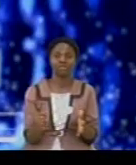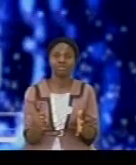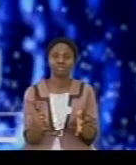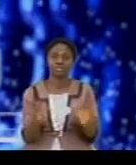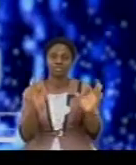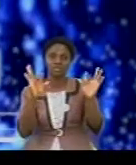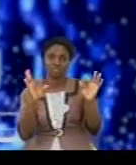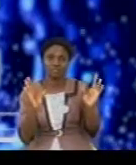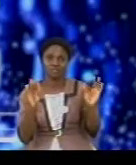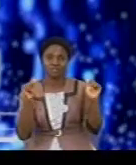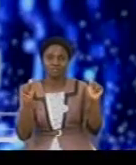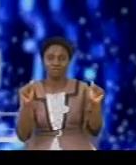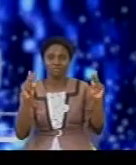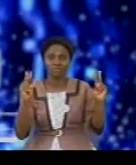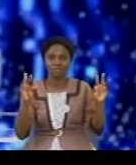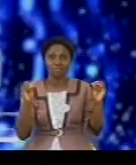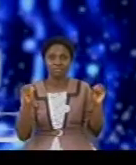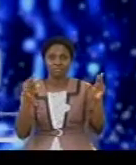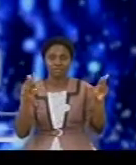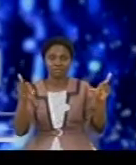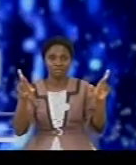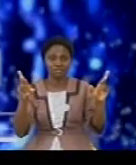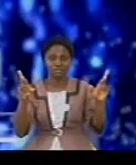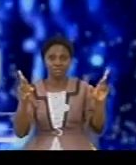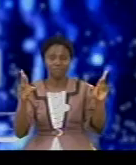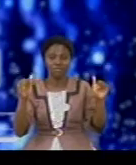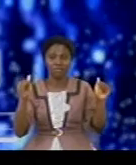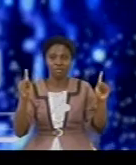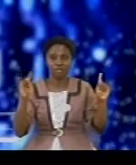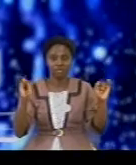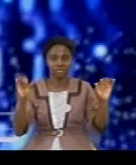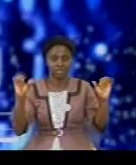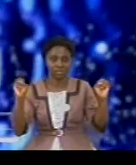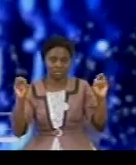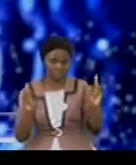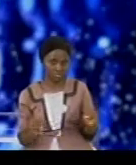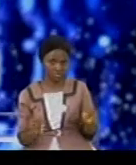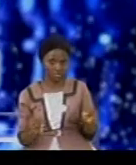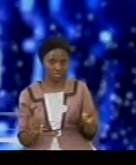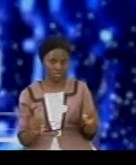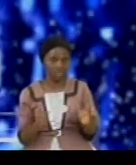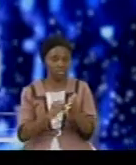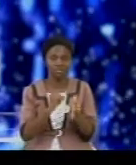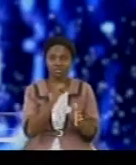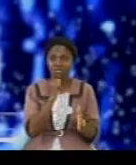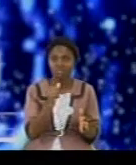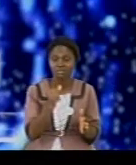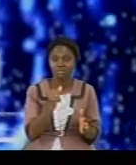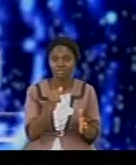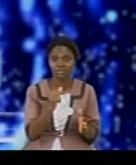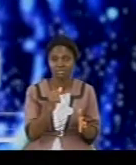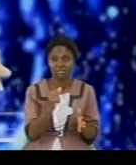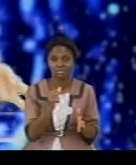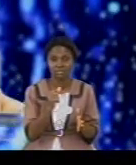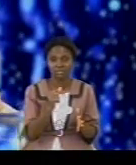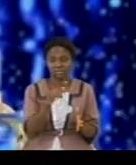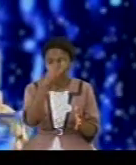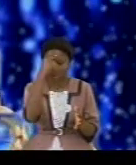and thus they are kingdom citizens. Nor is it because of